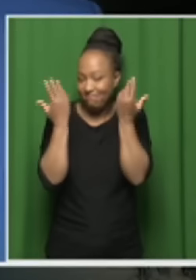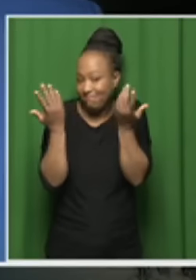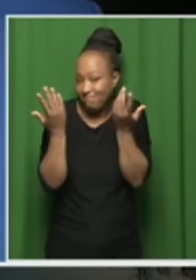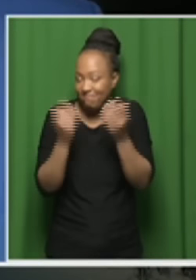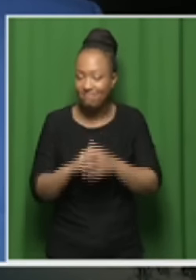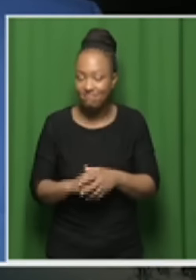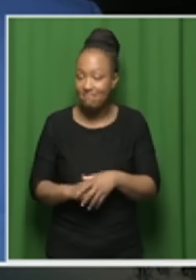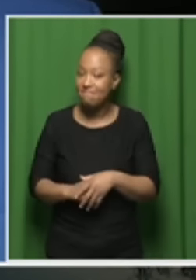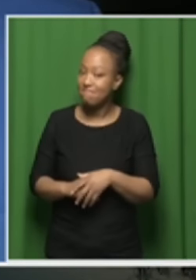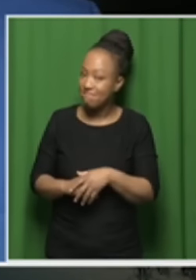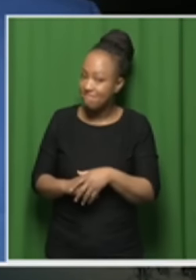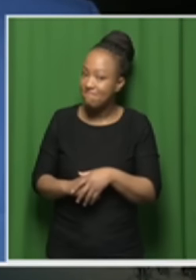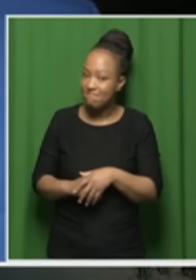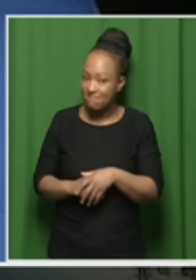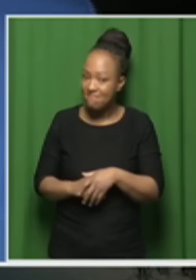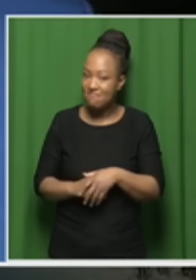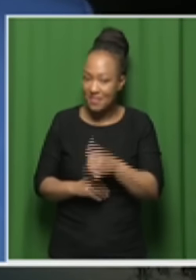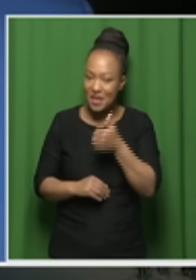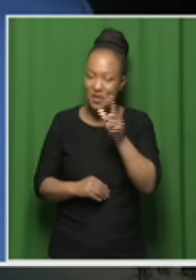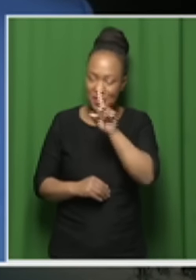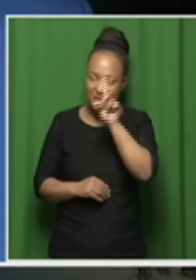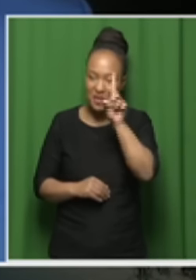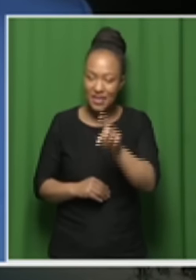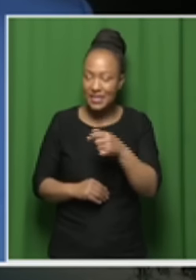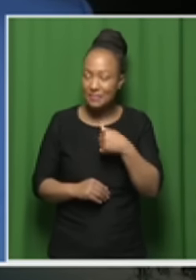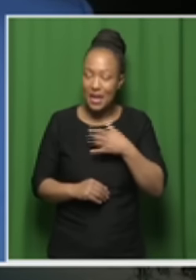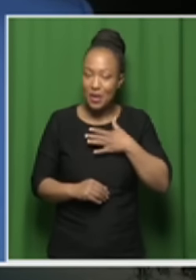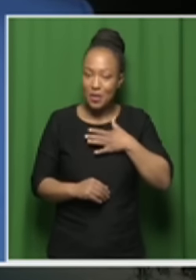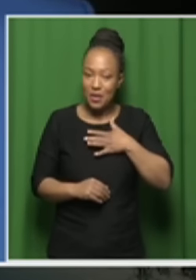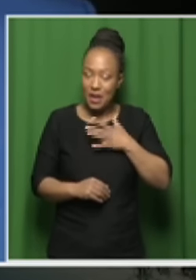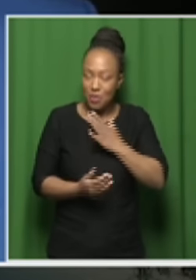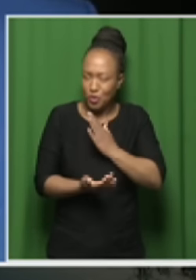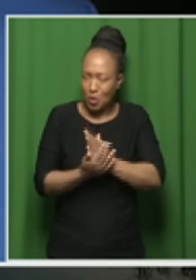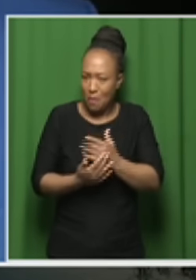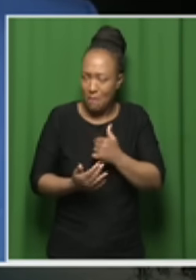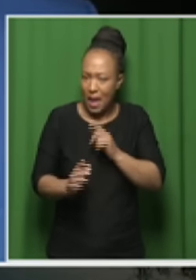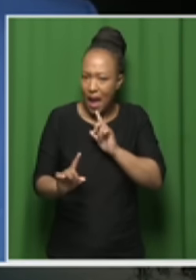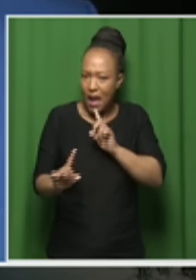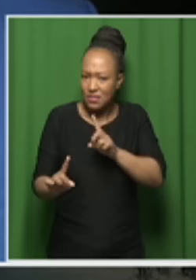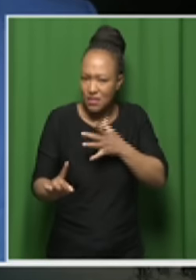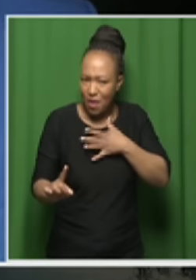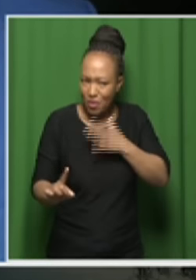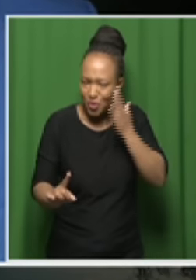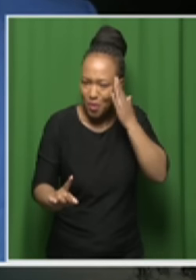Not sure I want to know the answer. SABC News correspondent Sherwin, Bryce, thank